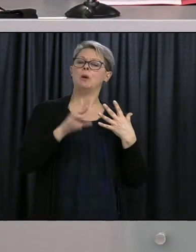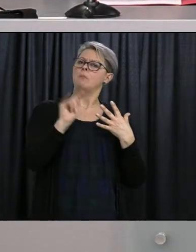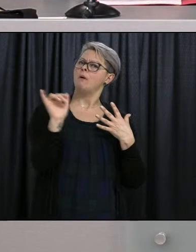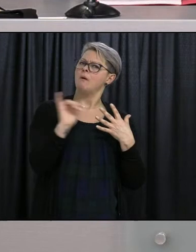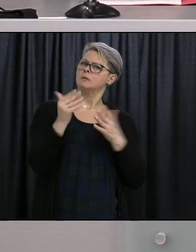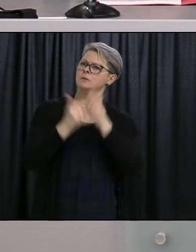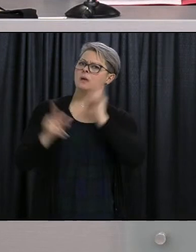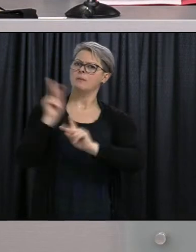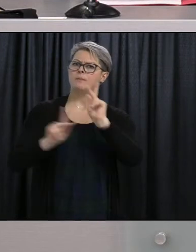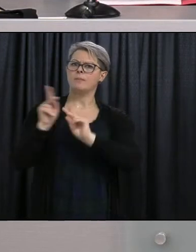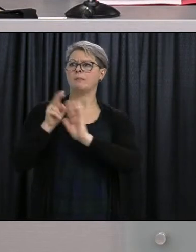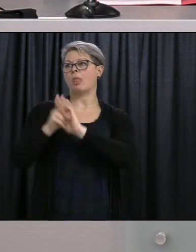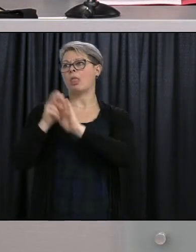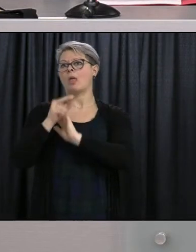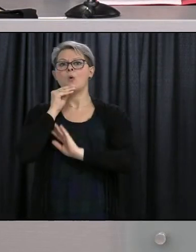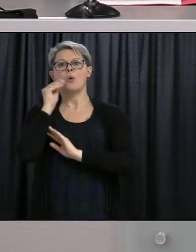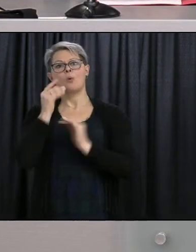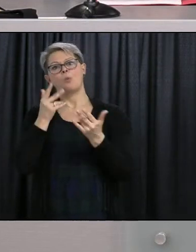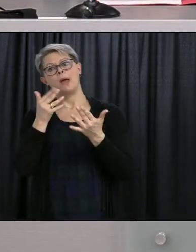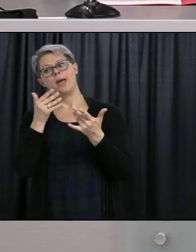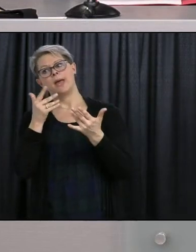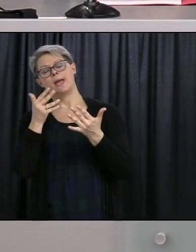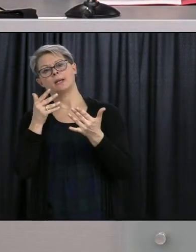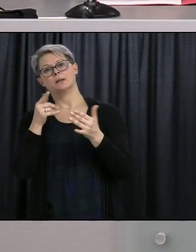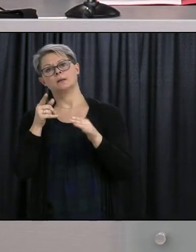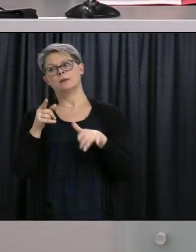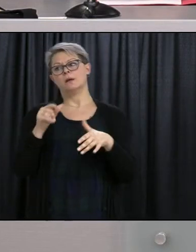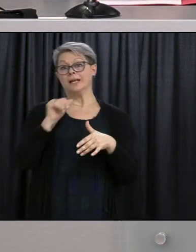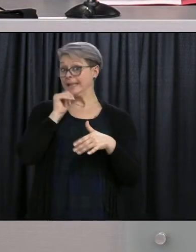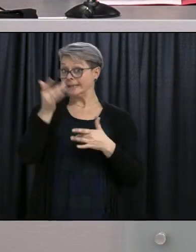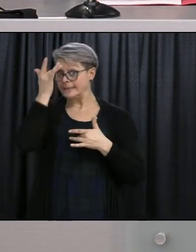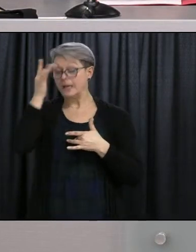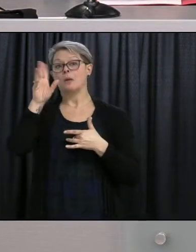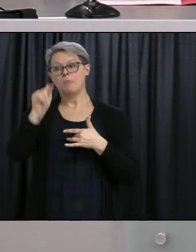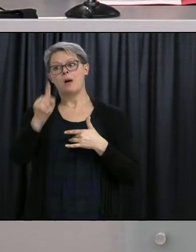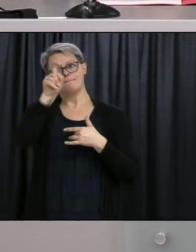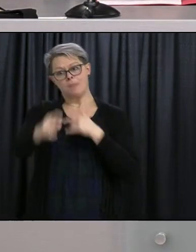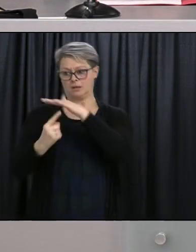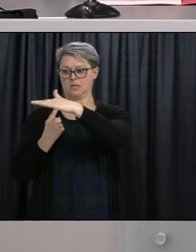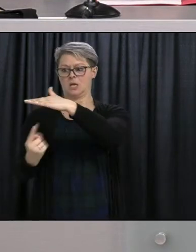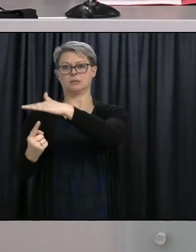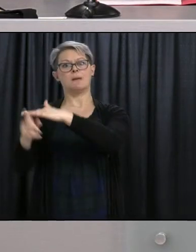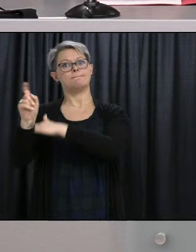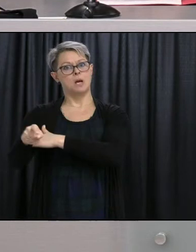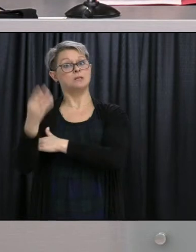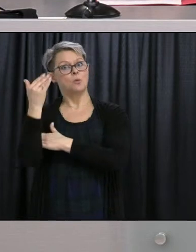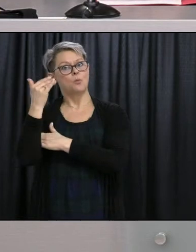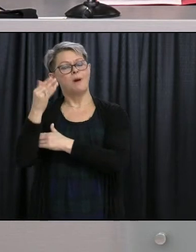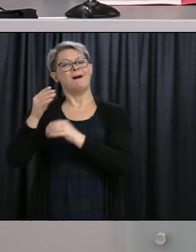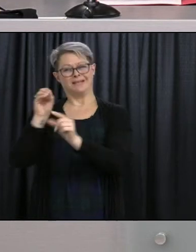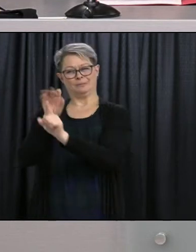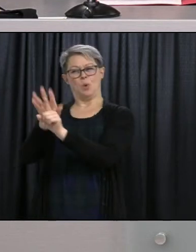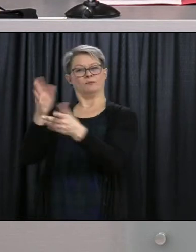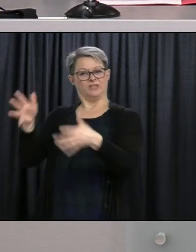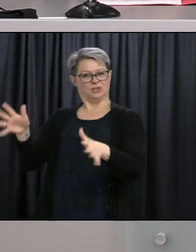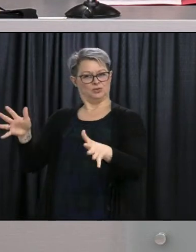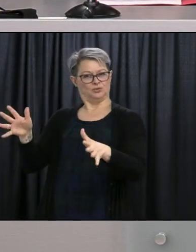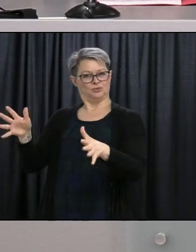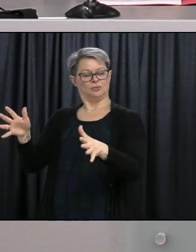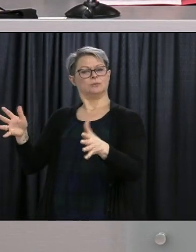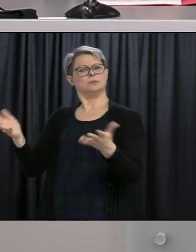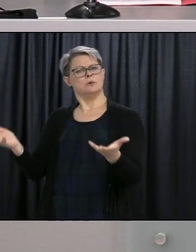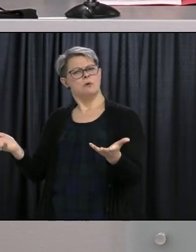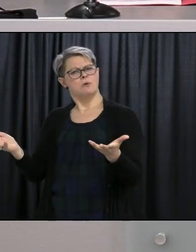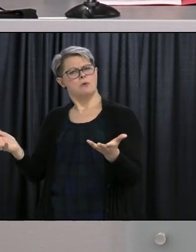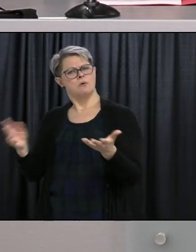are sitting at home waiting for days, even if they don't have symptoms, but now have to isolate because of the risk that they were exposed. So first of